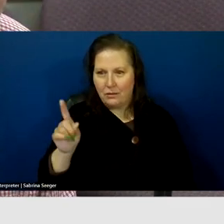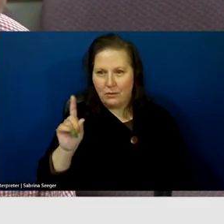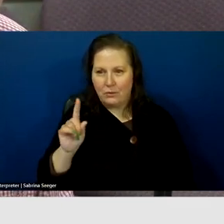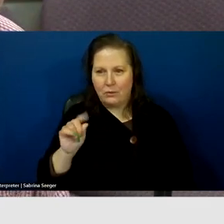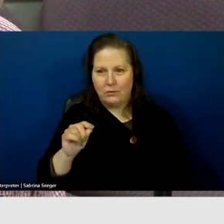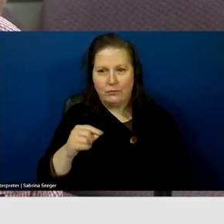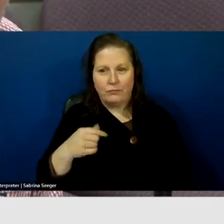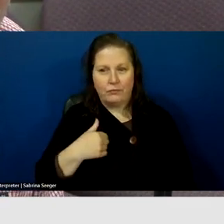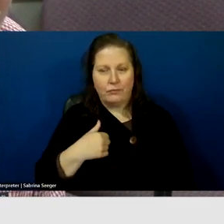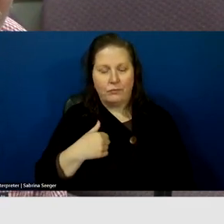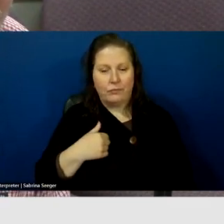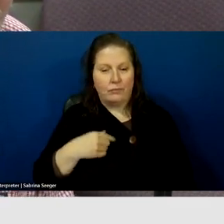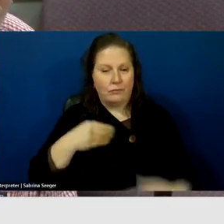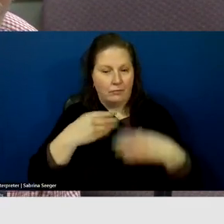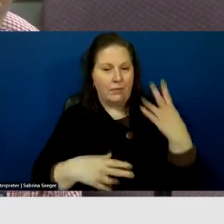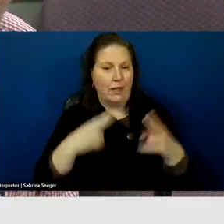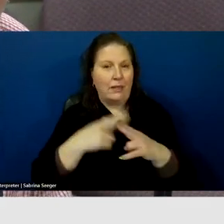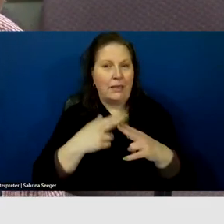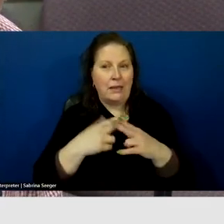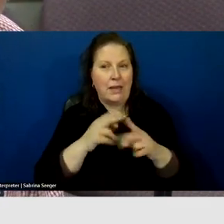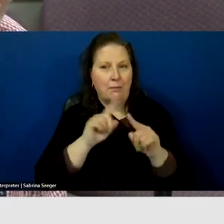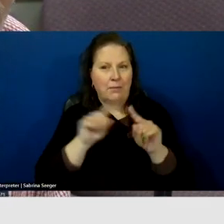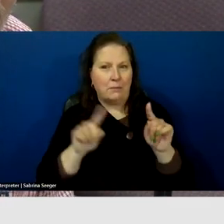I have names on the screen.